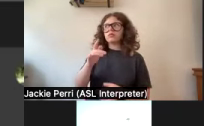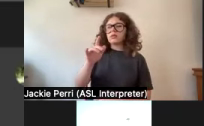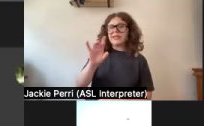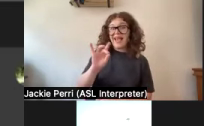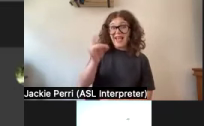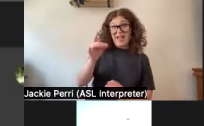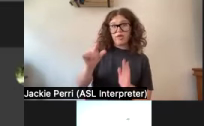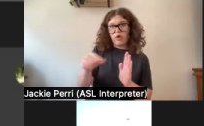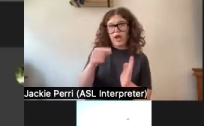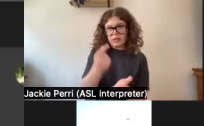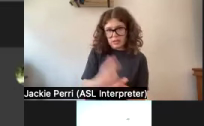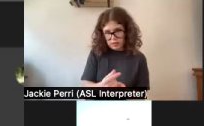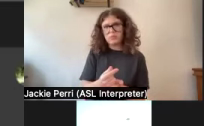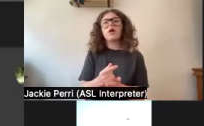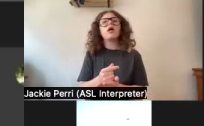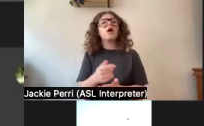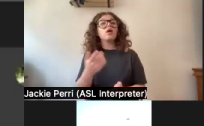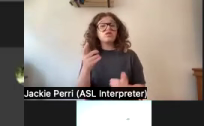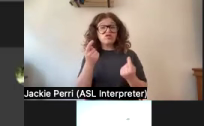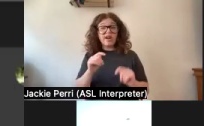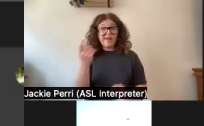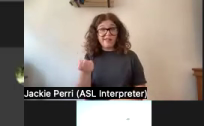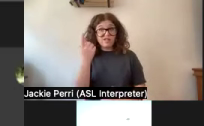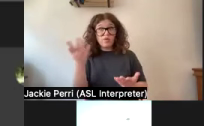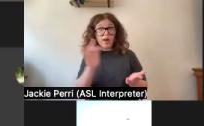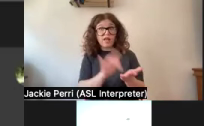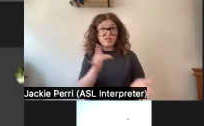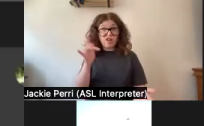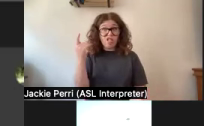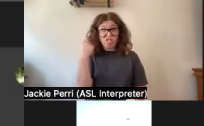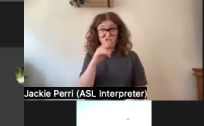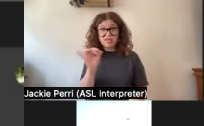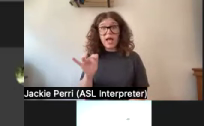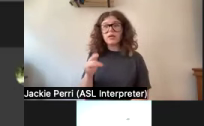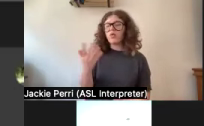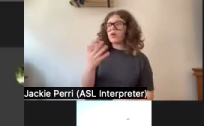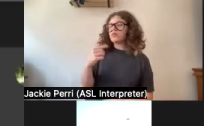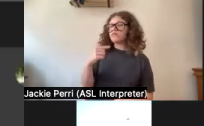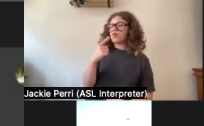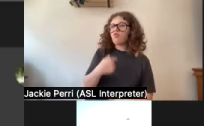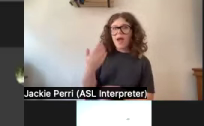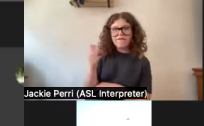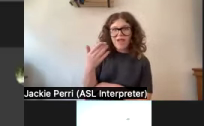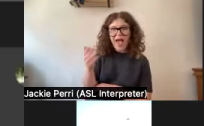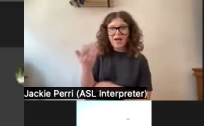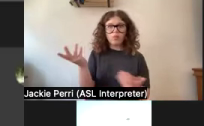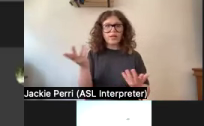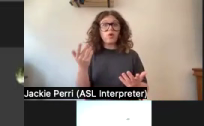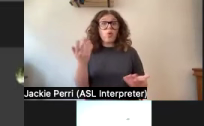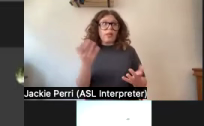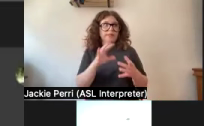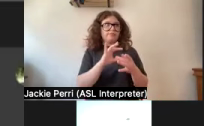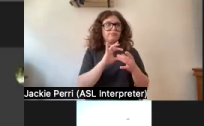You're trying to understand what is a red flag. Again, you're trying to identify what is a healthy relationship and what is a relationship